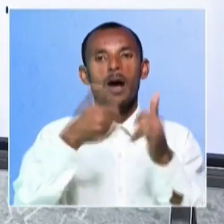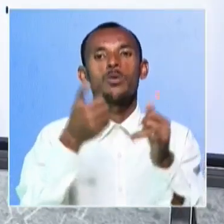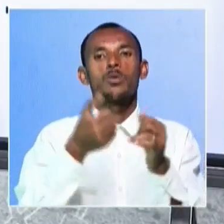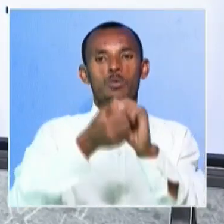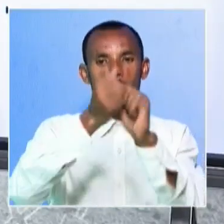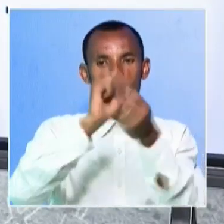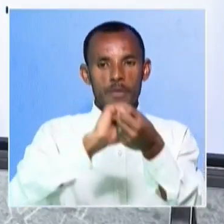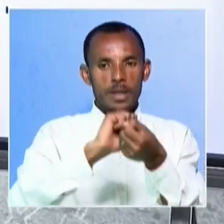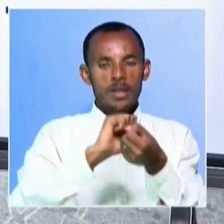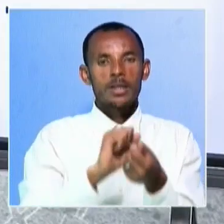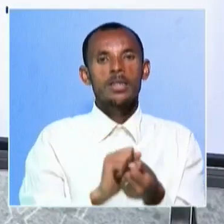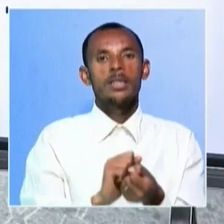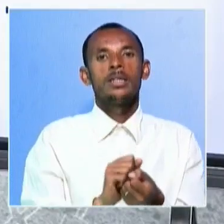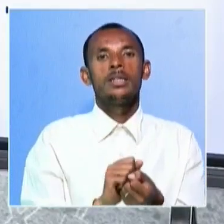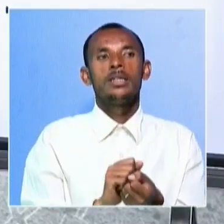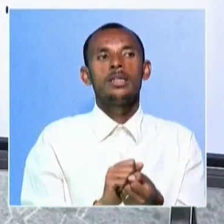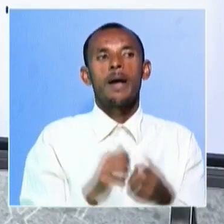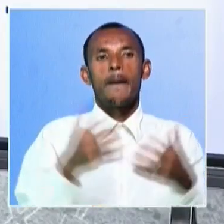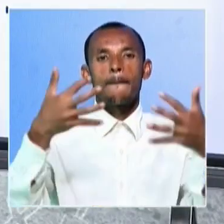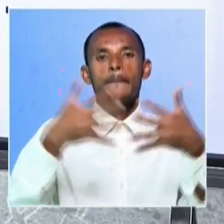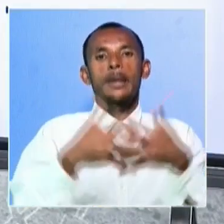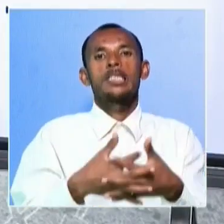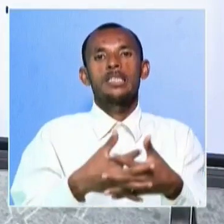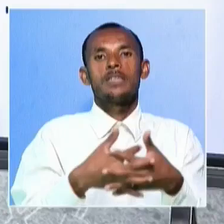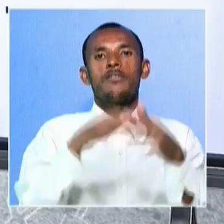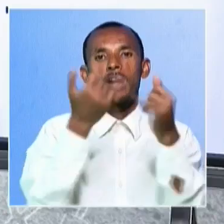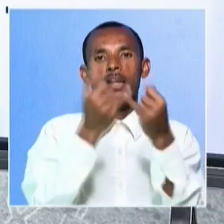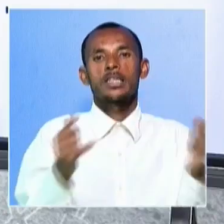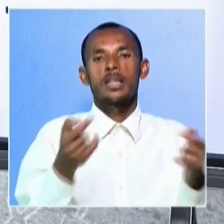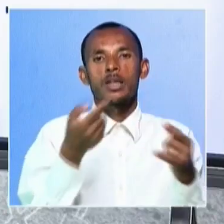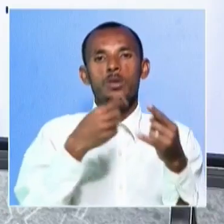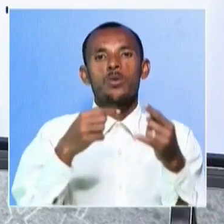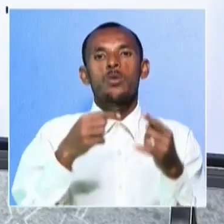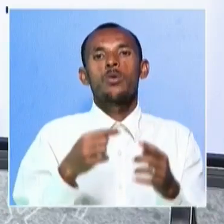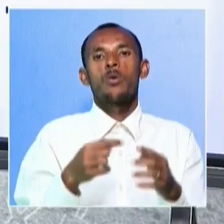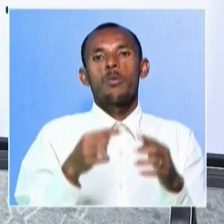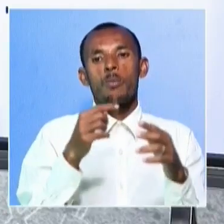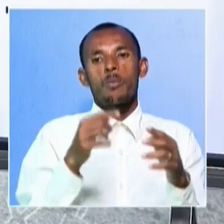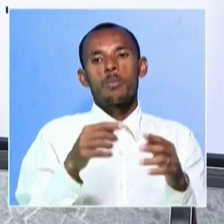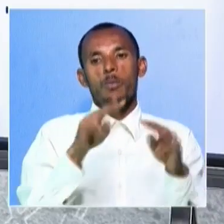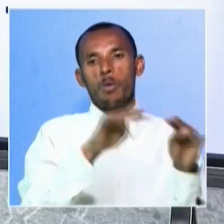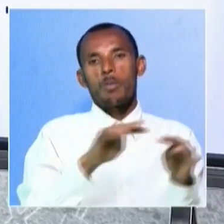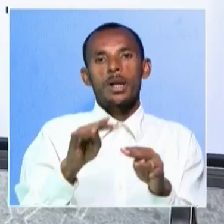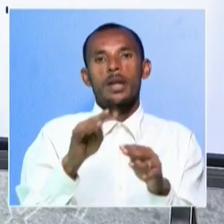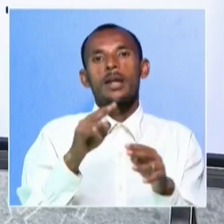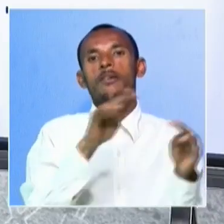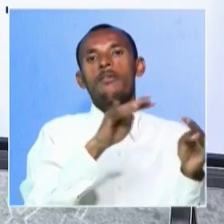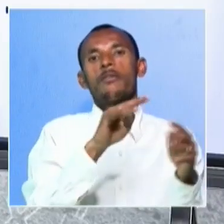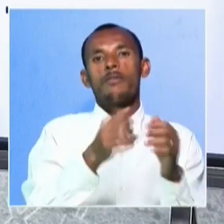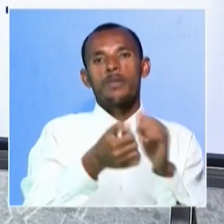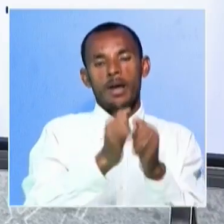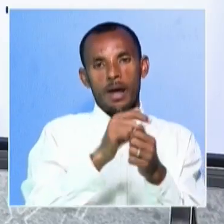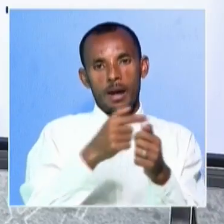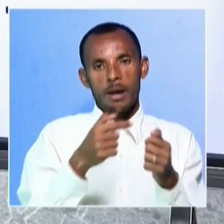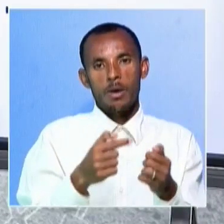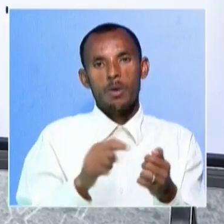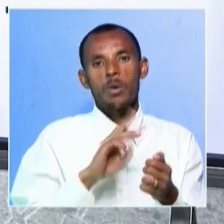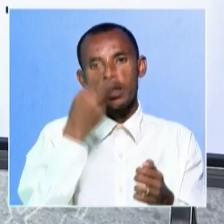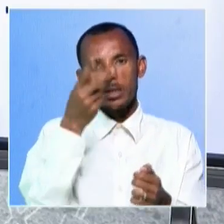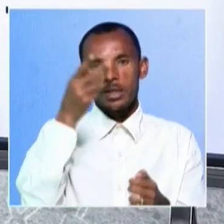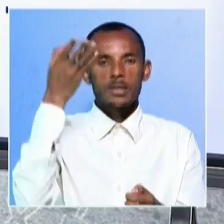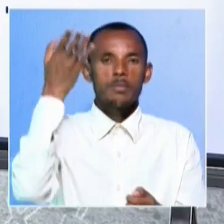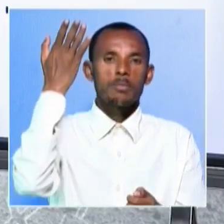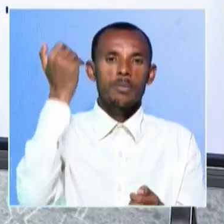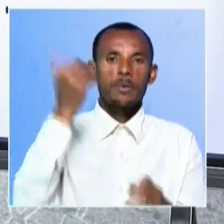convert mixed fraction into improper and vice versa. Okay, this was what we have seen in the first